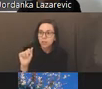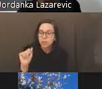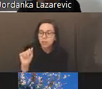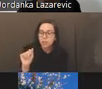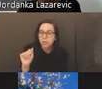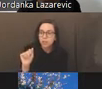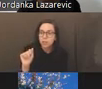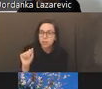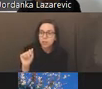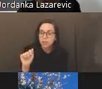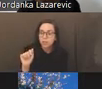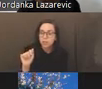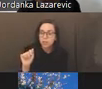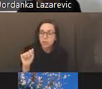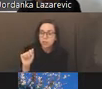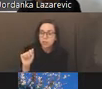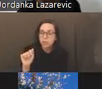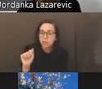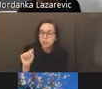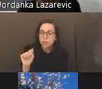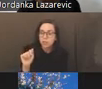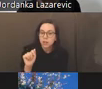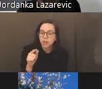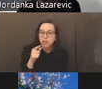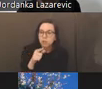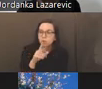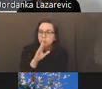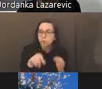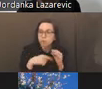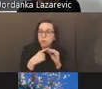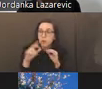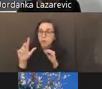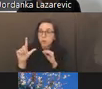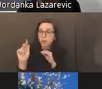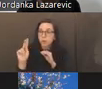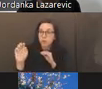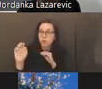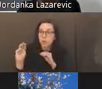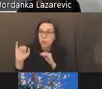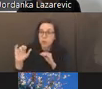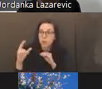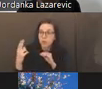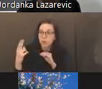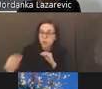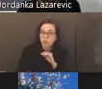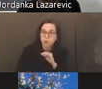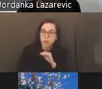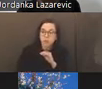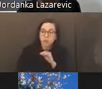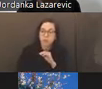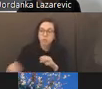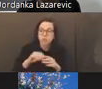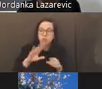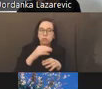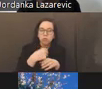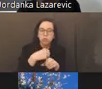you spoke about the Lake Michigan being a part of your creation. What